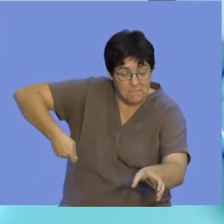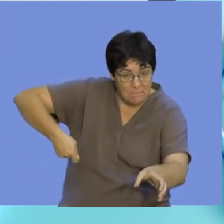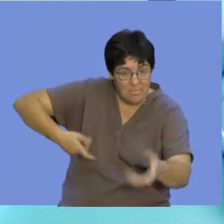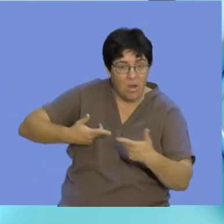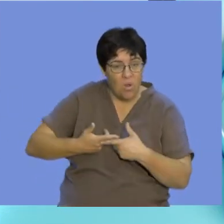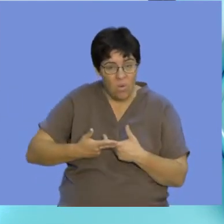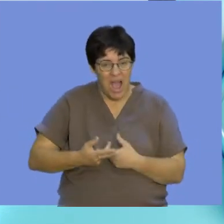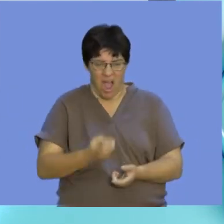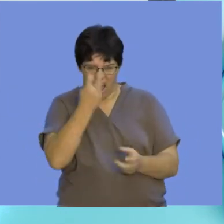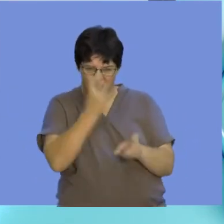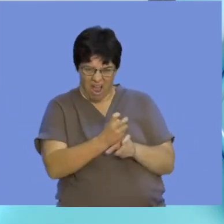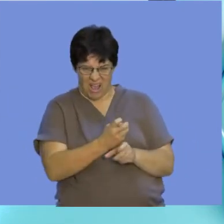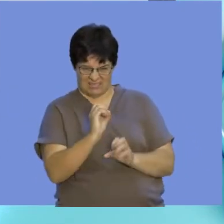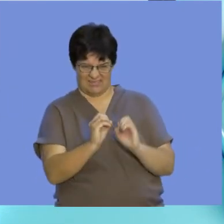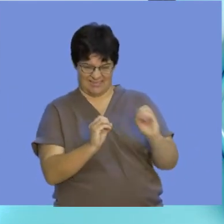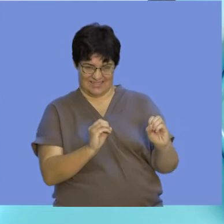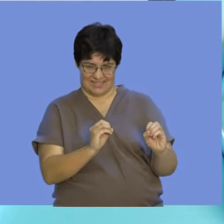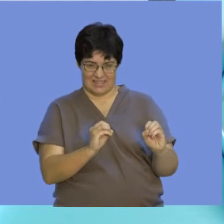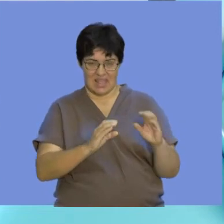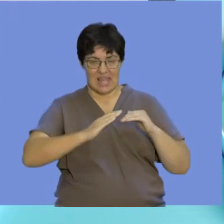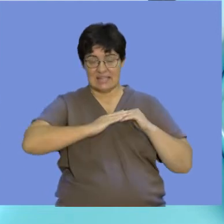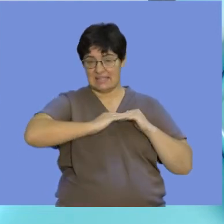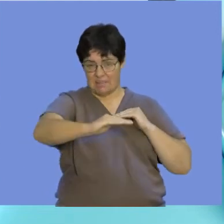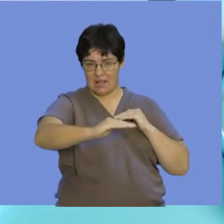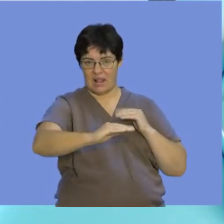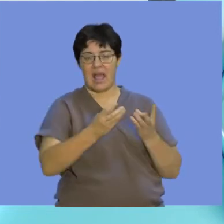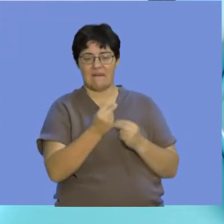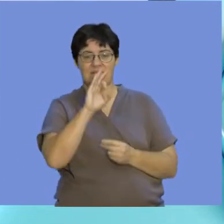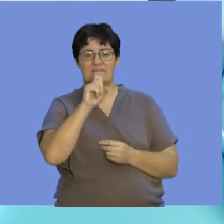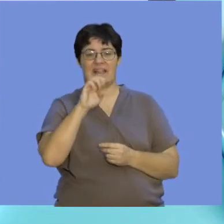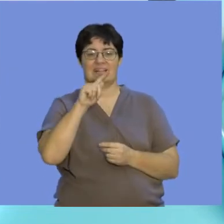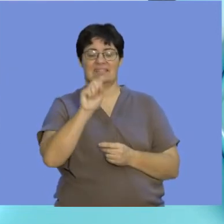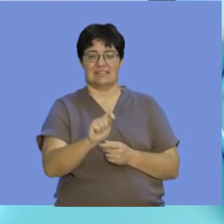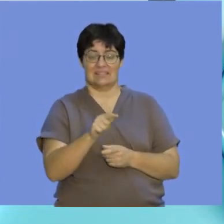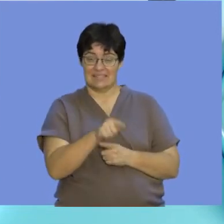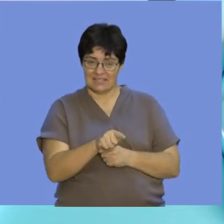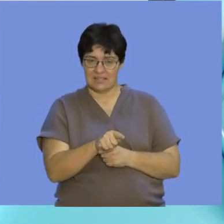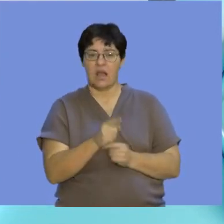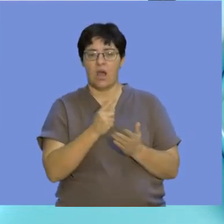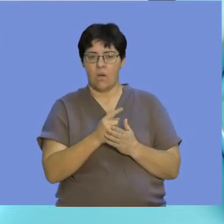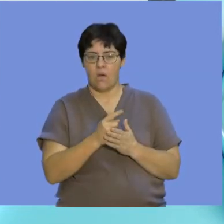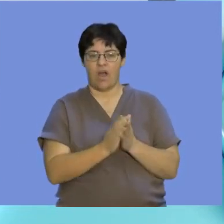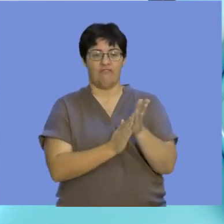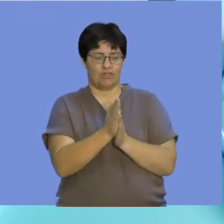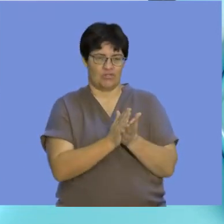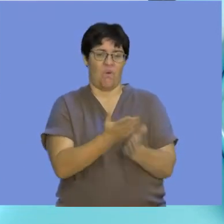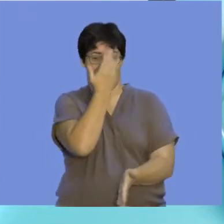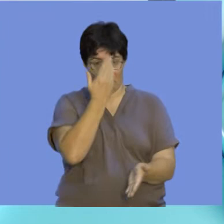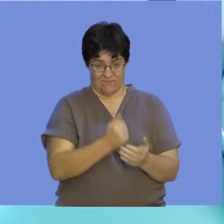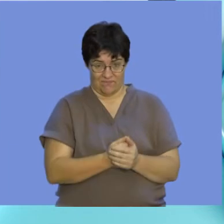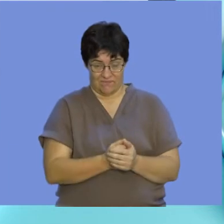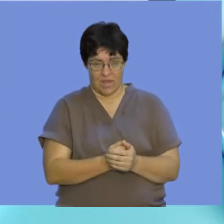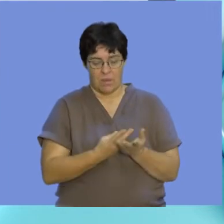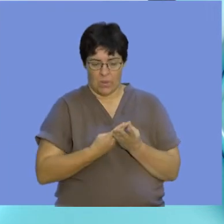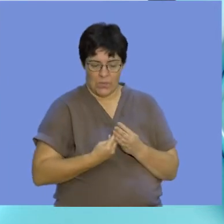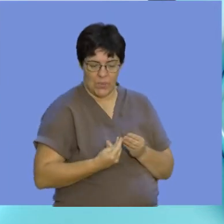very hard, and the snooker table has a felt on it that gets rid of friction. Okay, it makes it nice